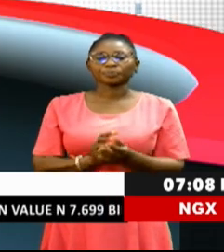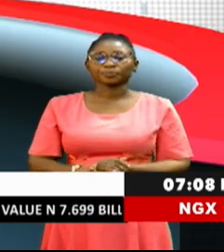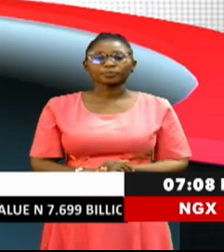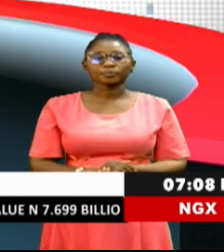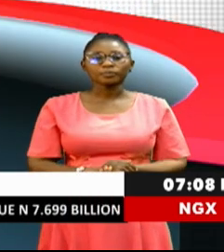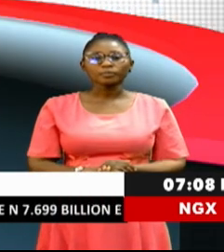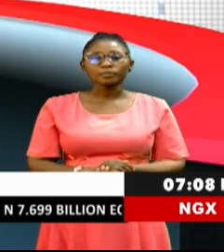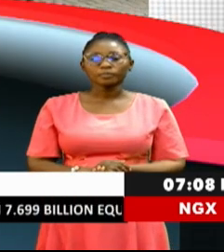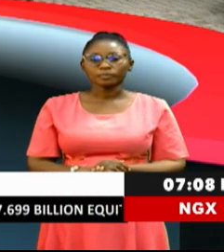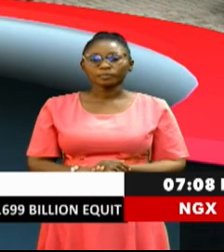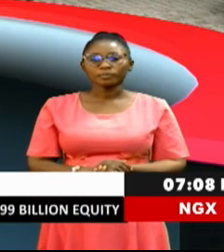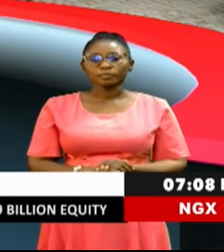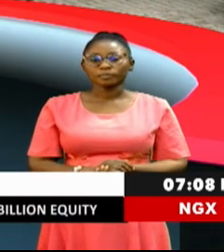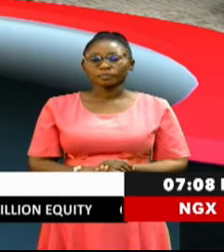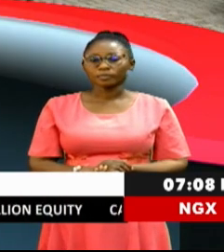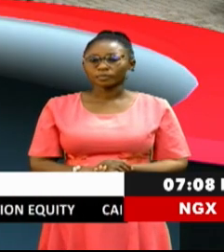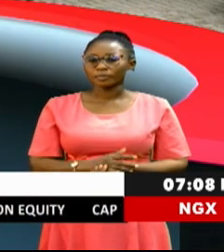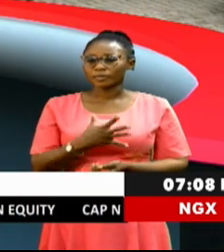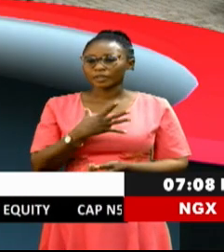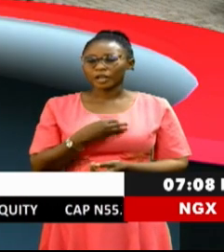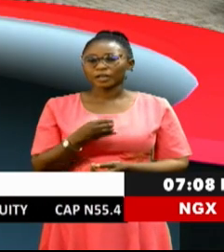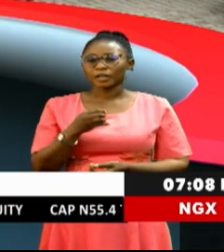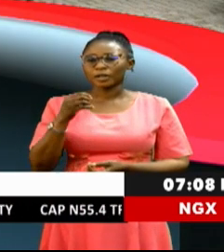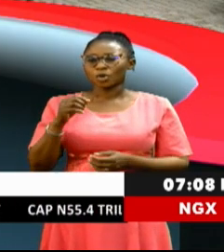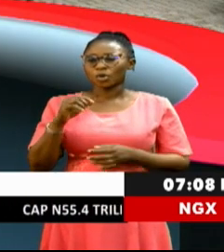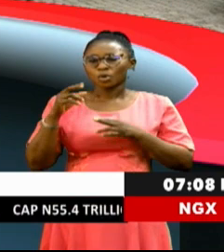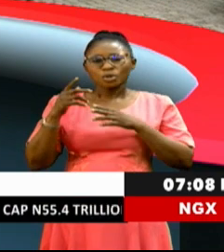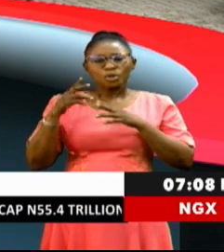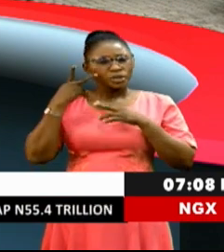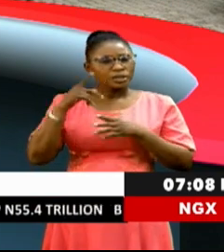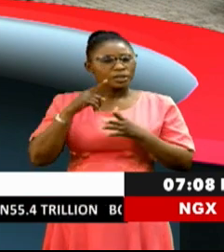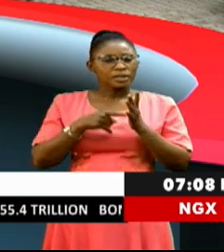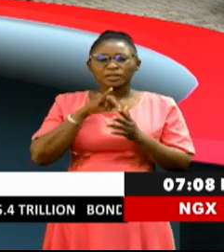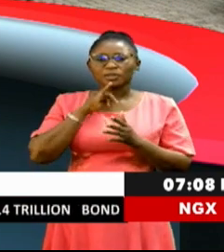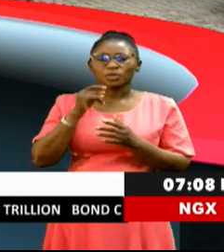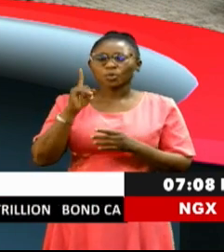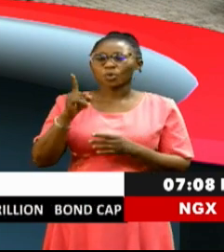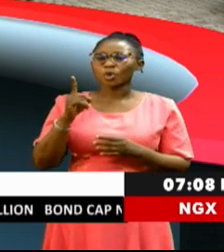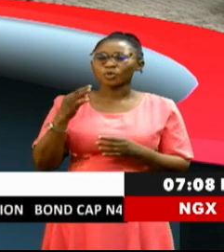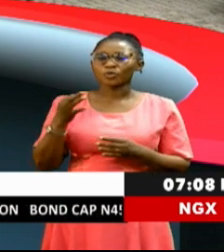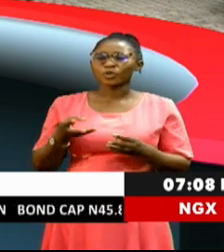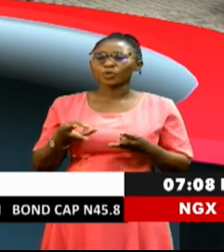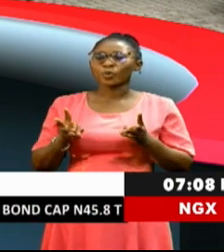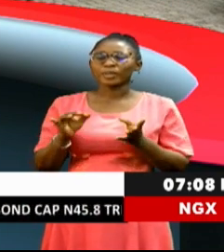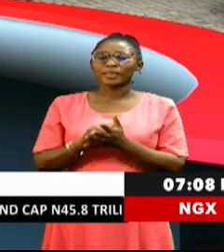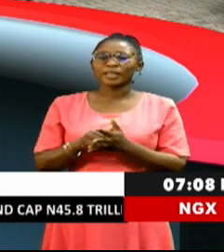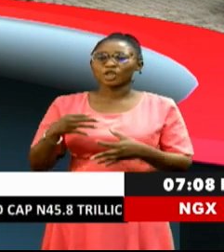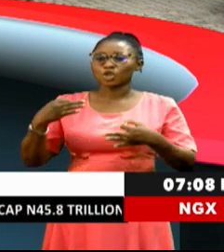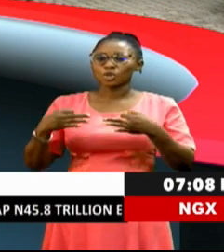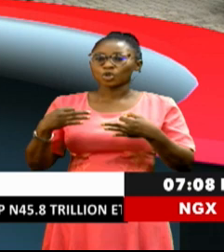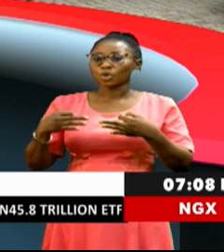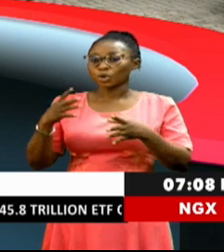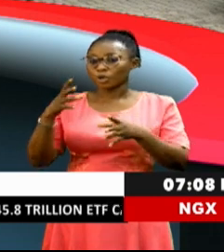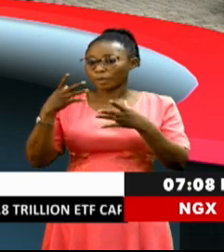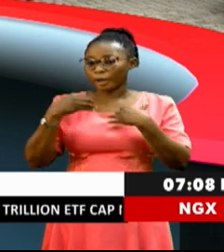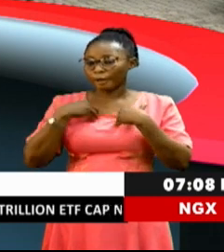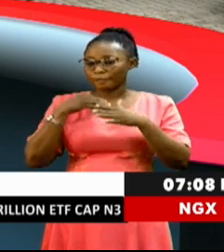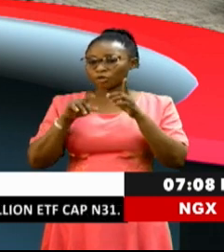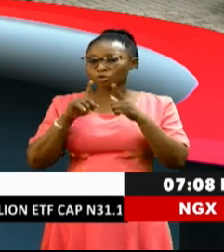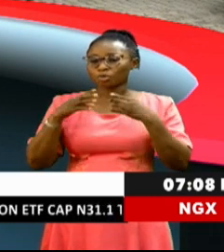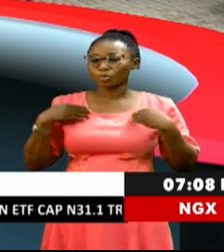And the mouth is one of the gateways through which germs easily gain access into the body. To guide against